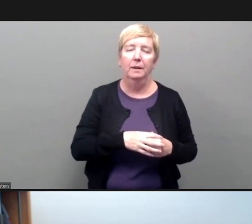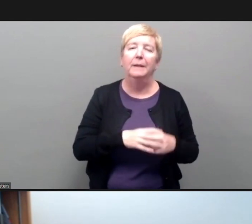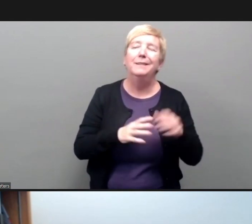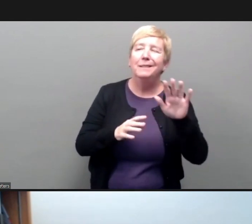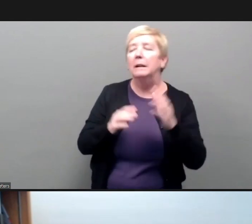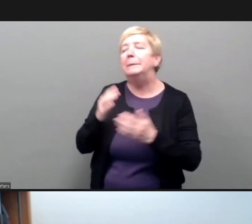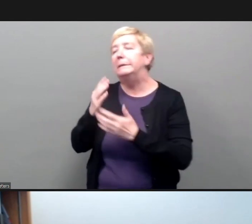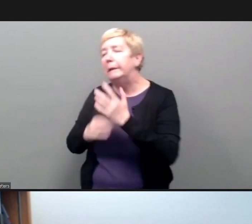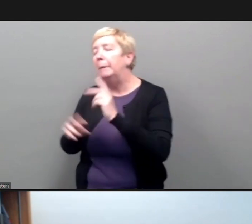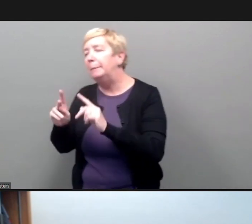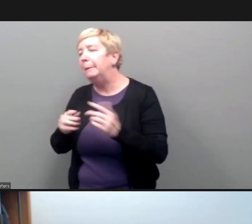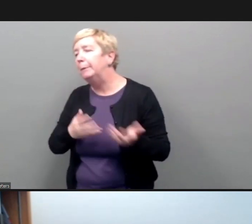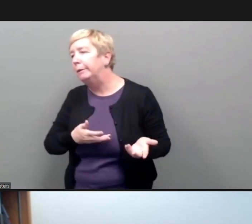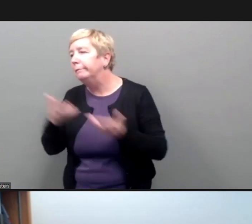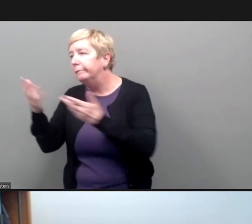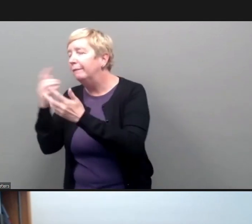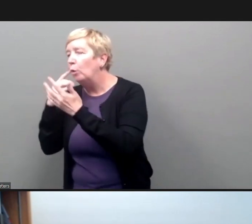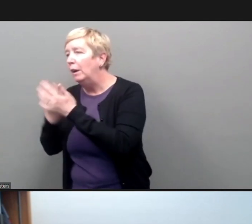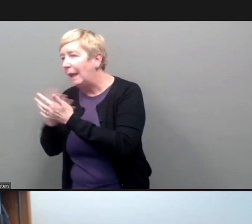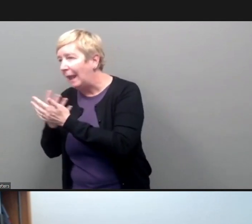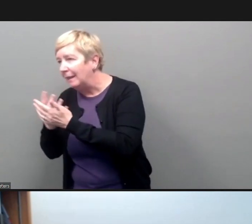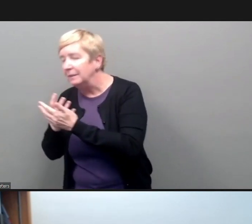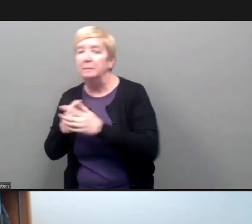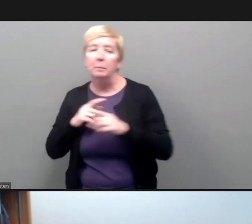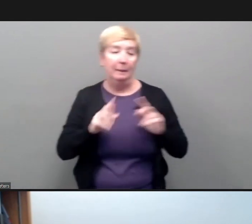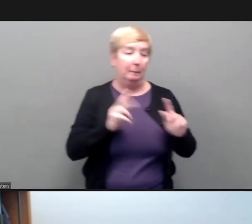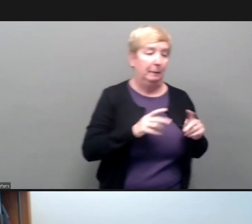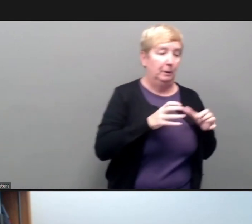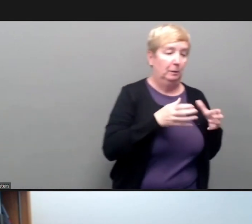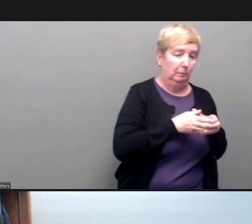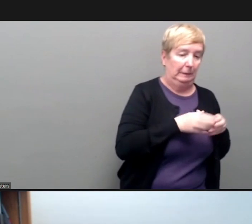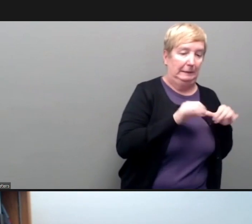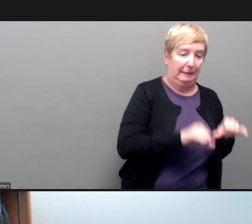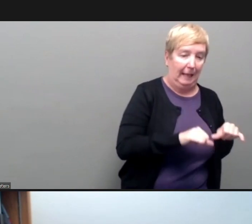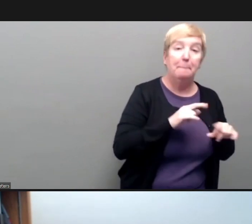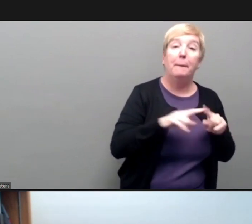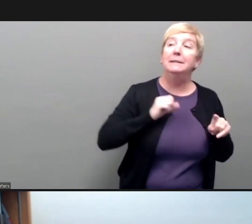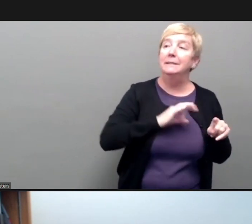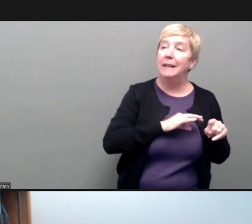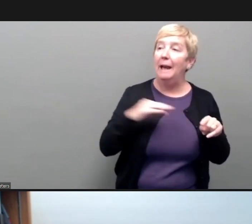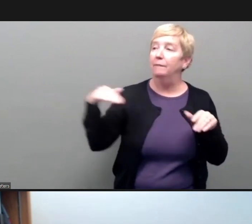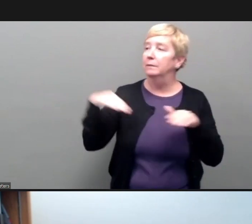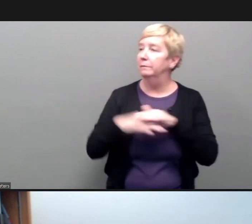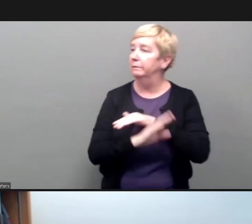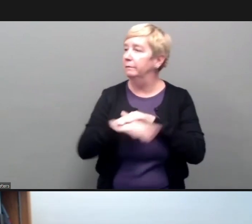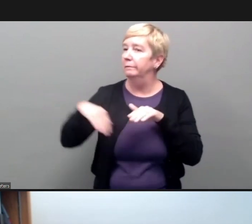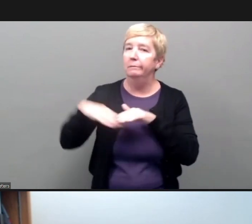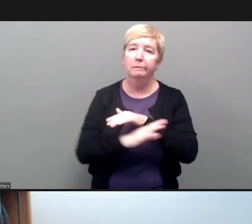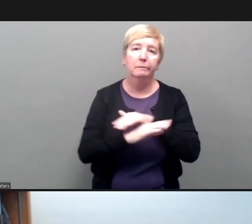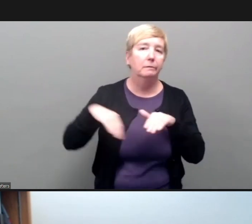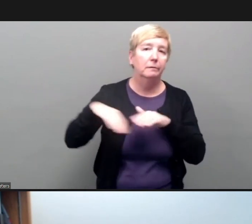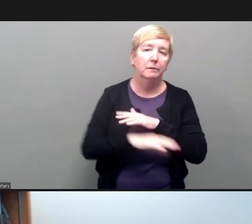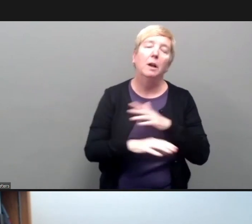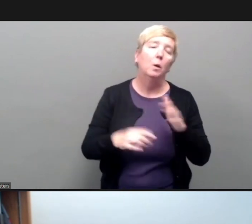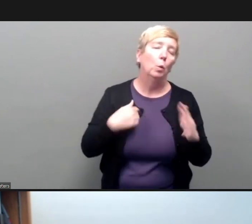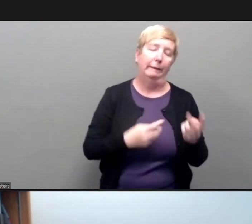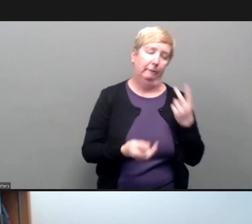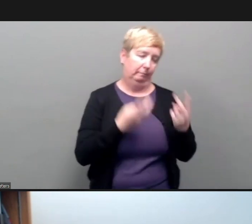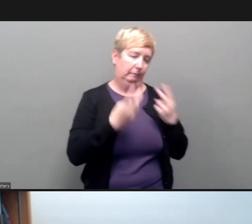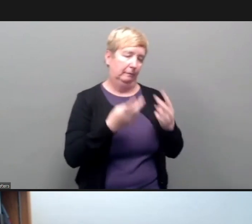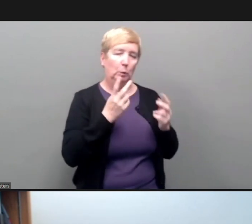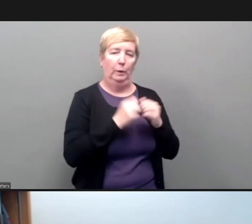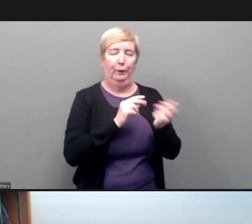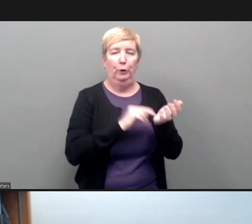or another treatment, staff come and go every day. And so we've found many things about nursing homes through the years, but basically the